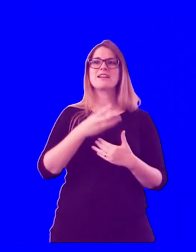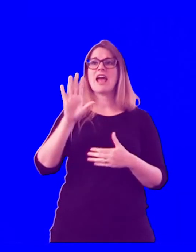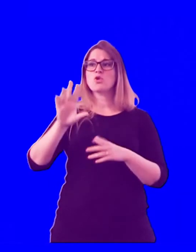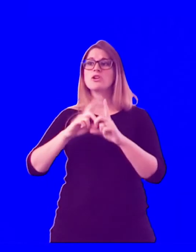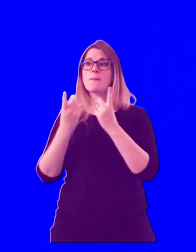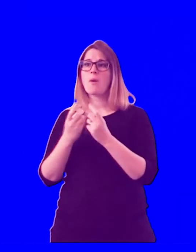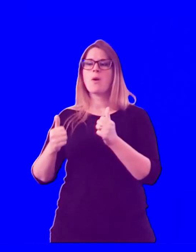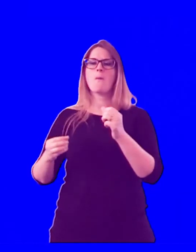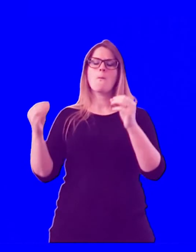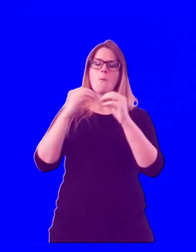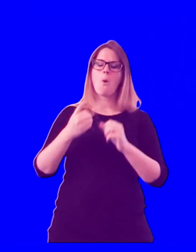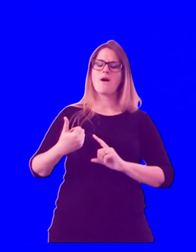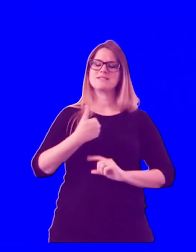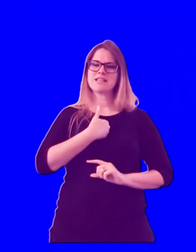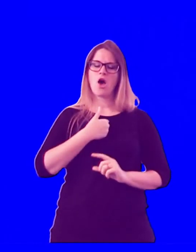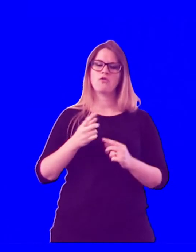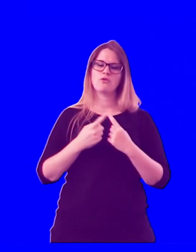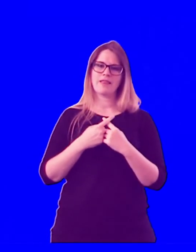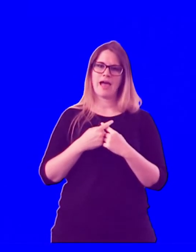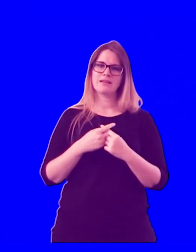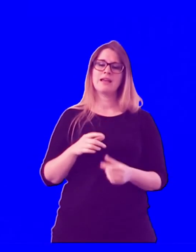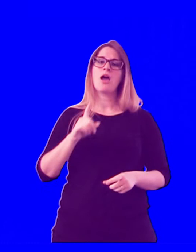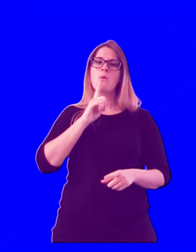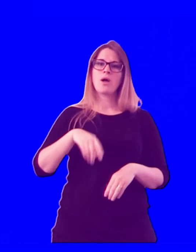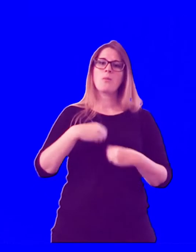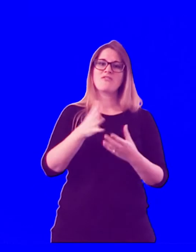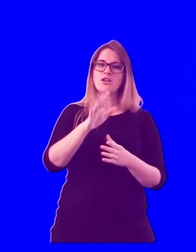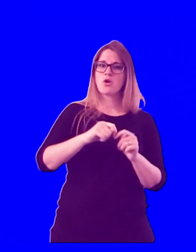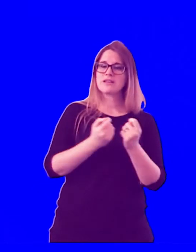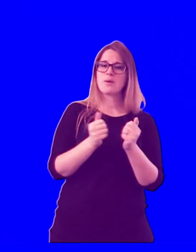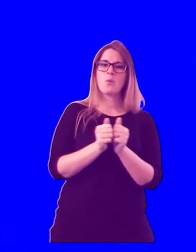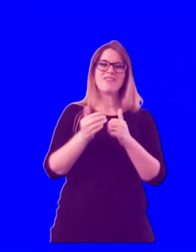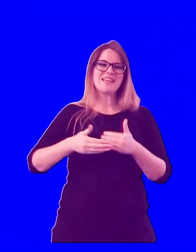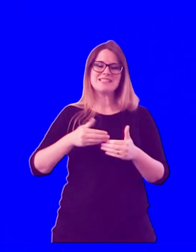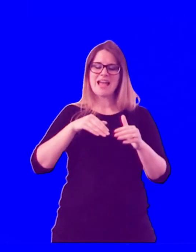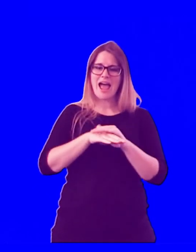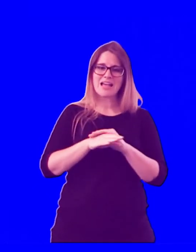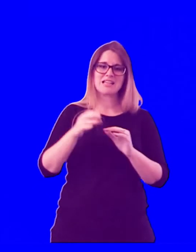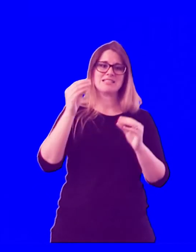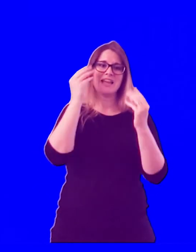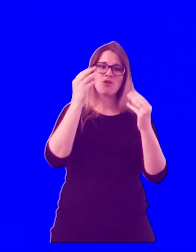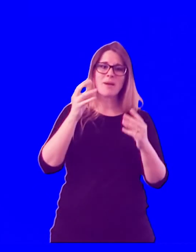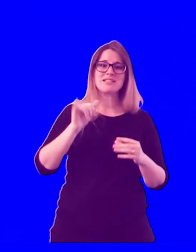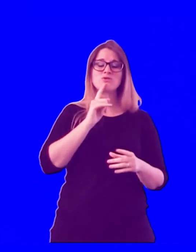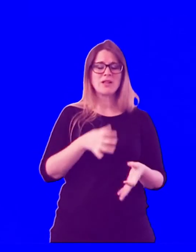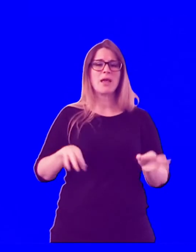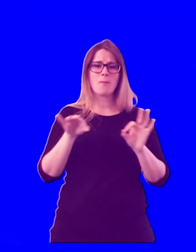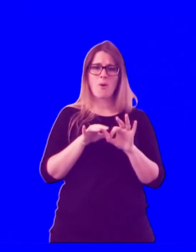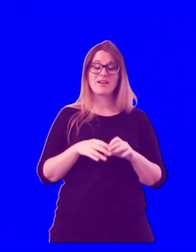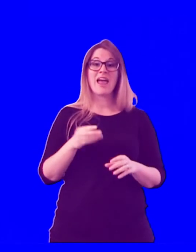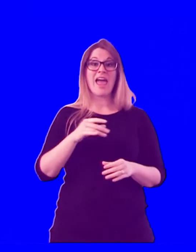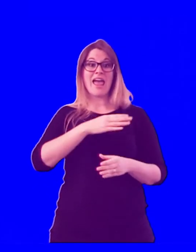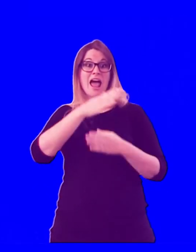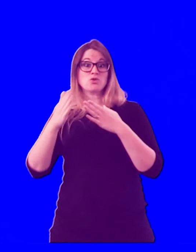more self-reliant. It provides those teams an ease of access to the information that's important to them. And as a result,